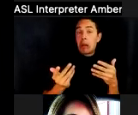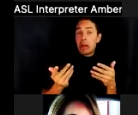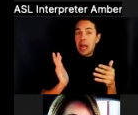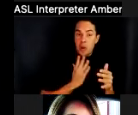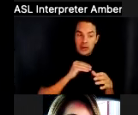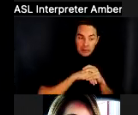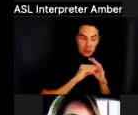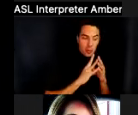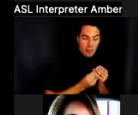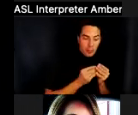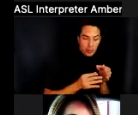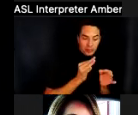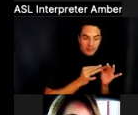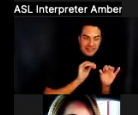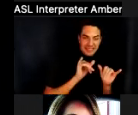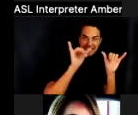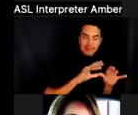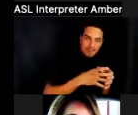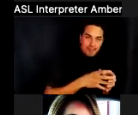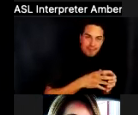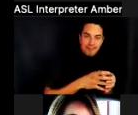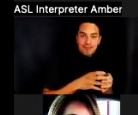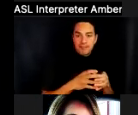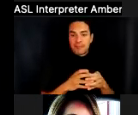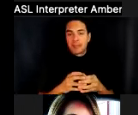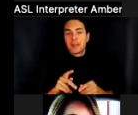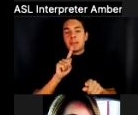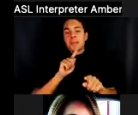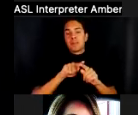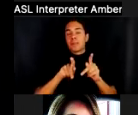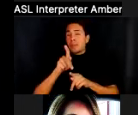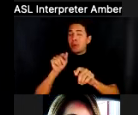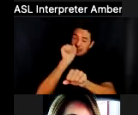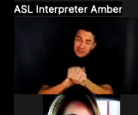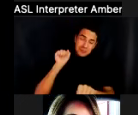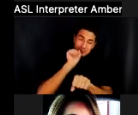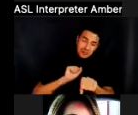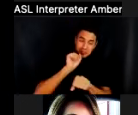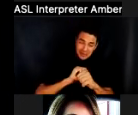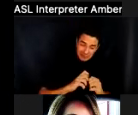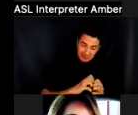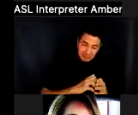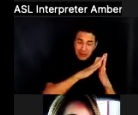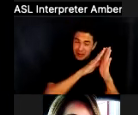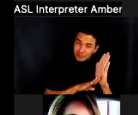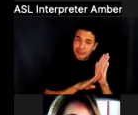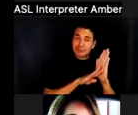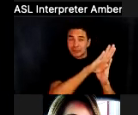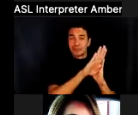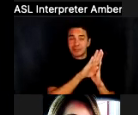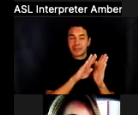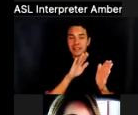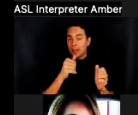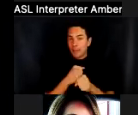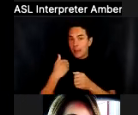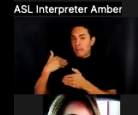I think that was something that people worked long and hard for, but we made some progress, right?